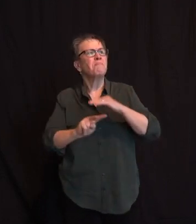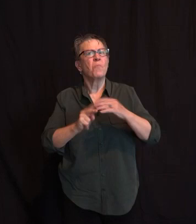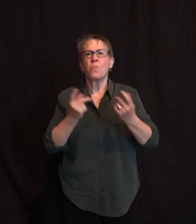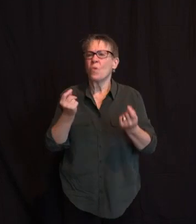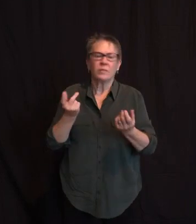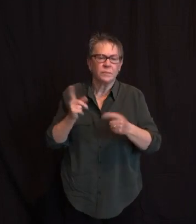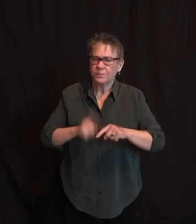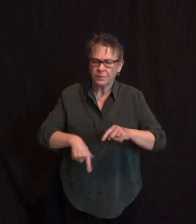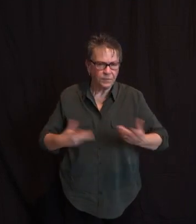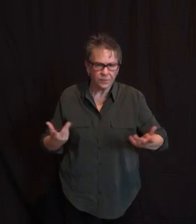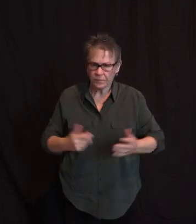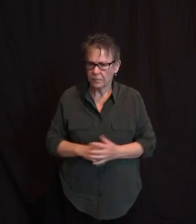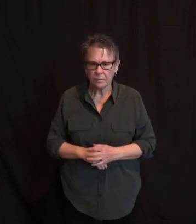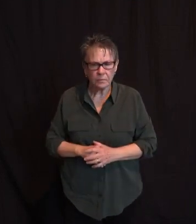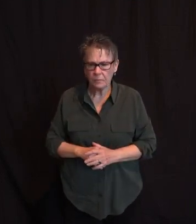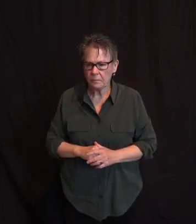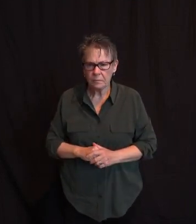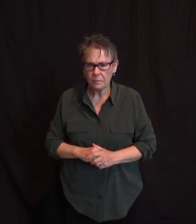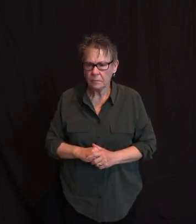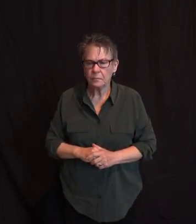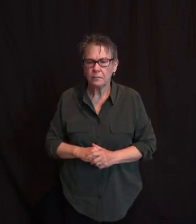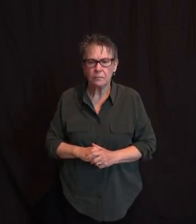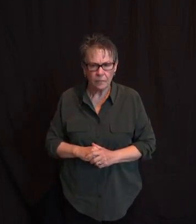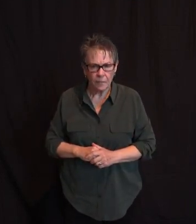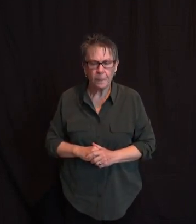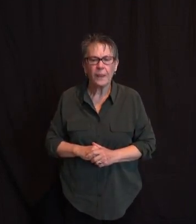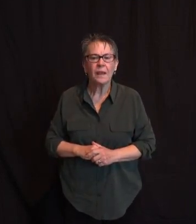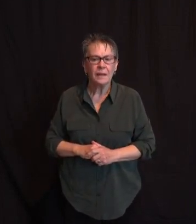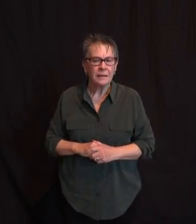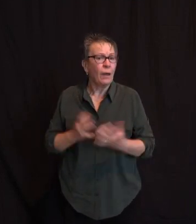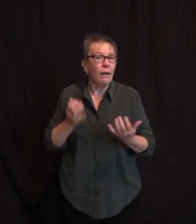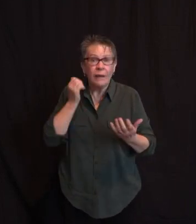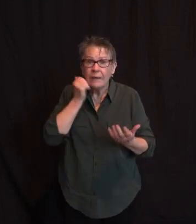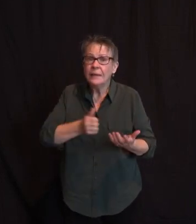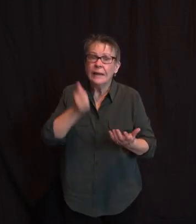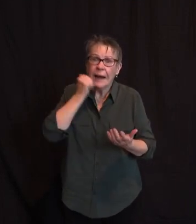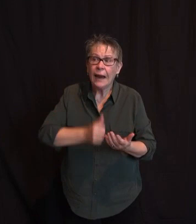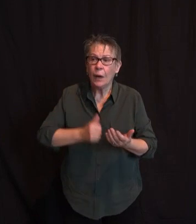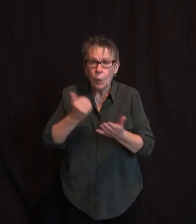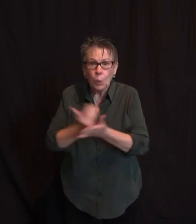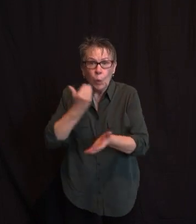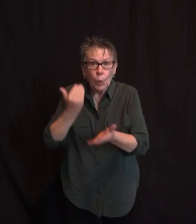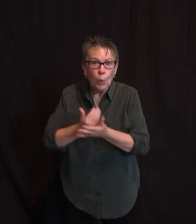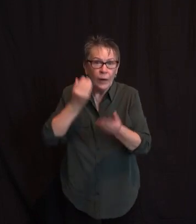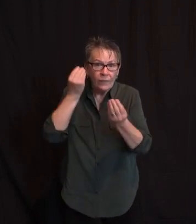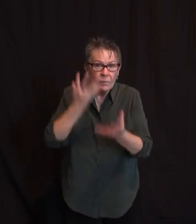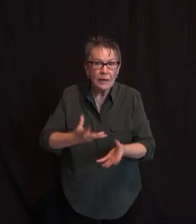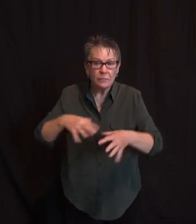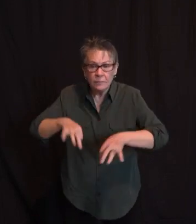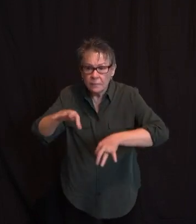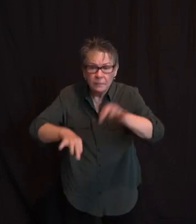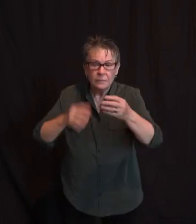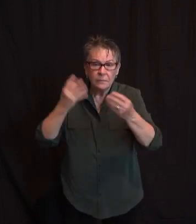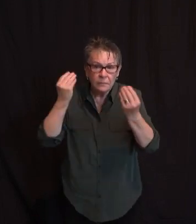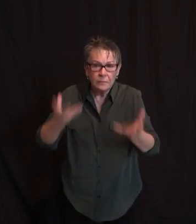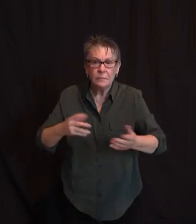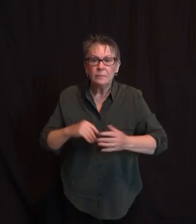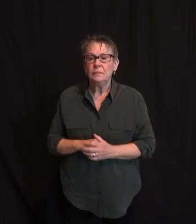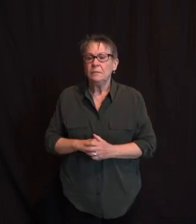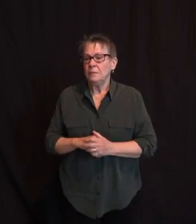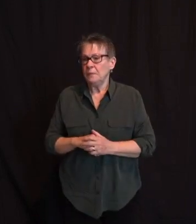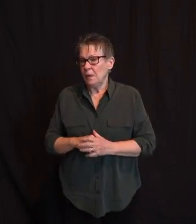learn every single day, as we gather more information day to day, and as we get the national picture together, we'll be able to provide even